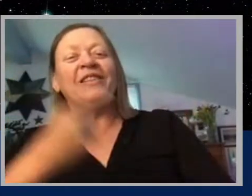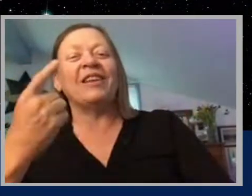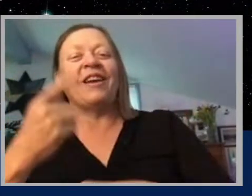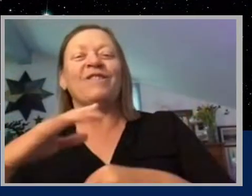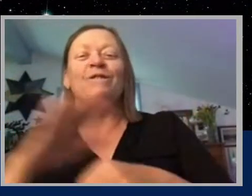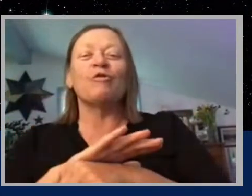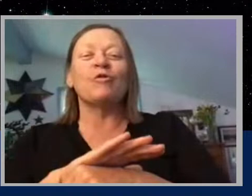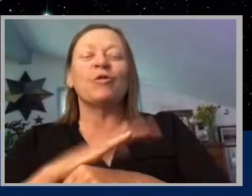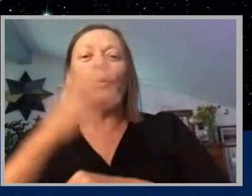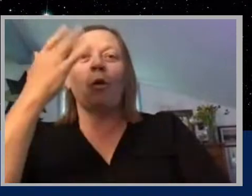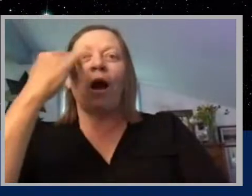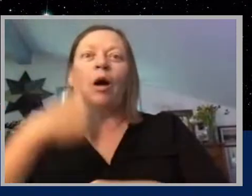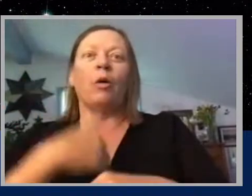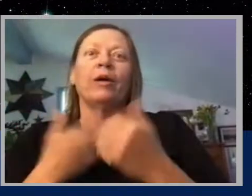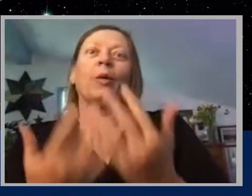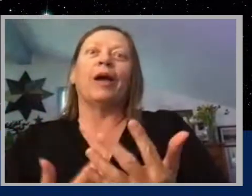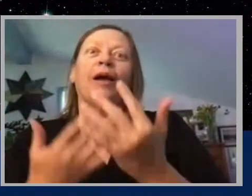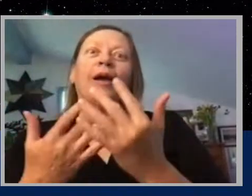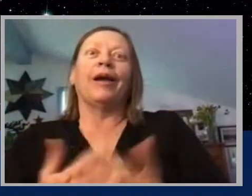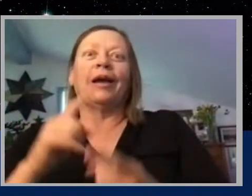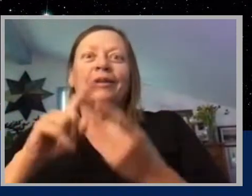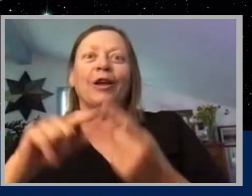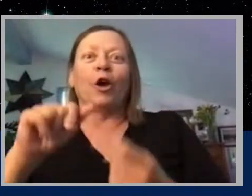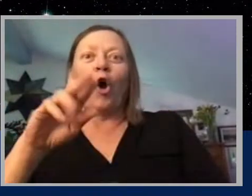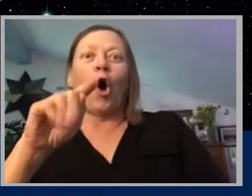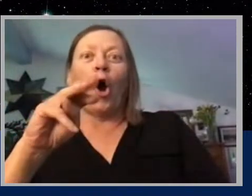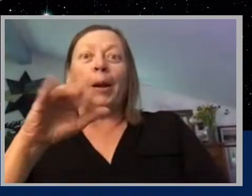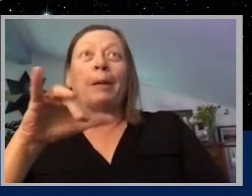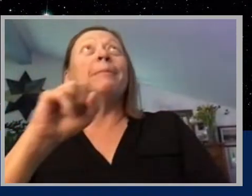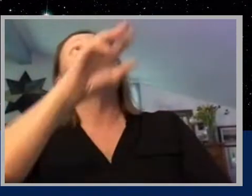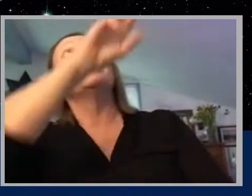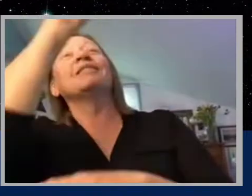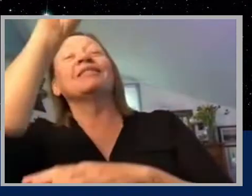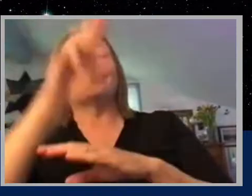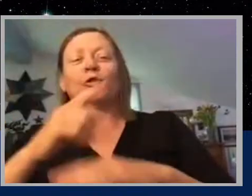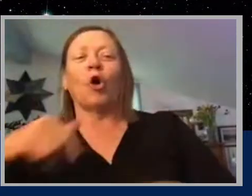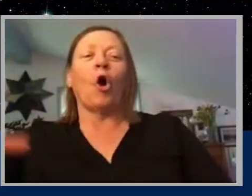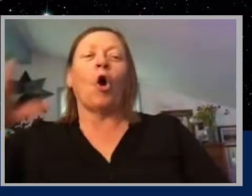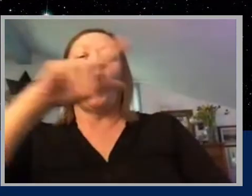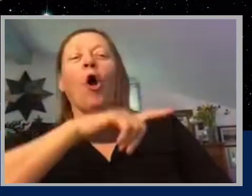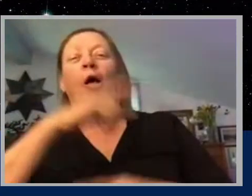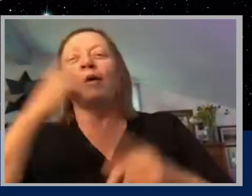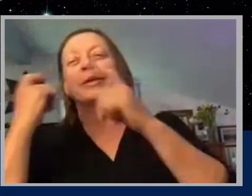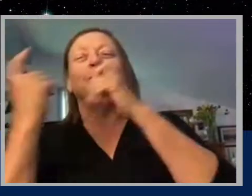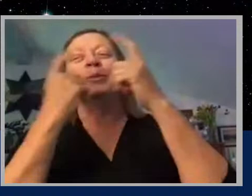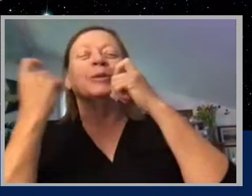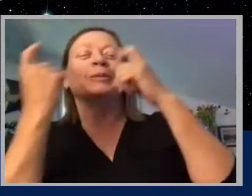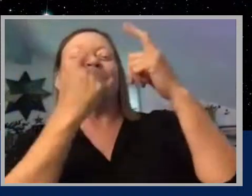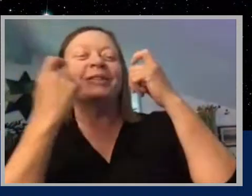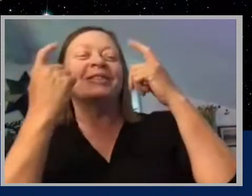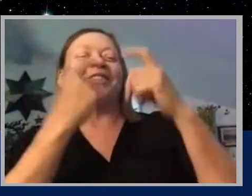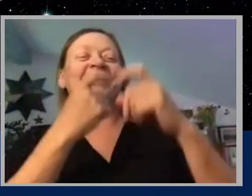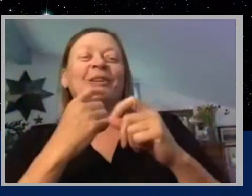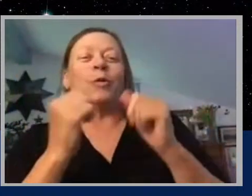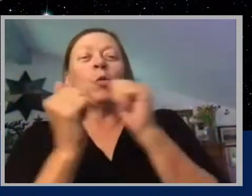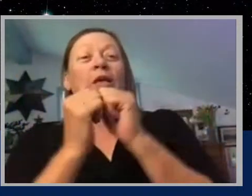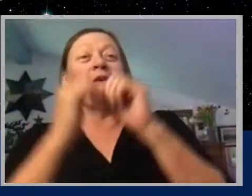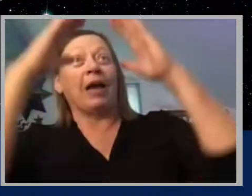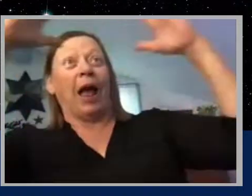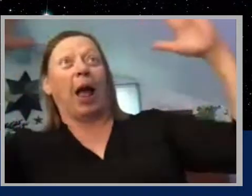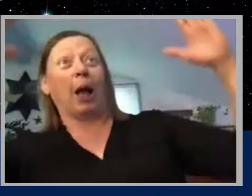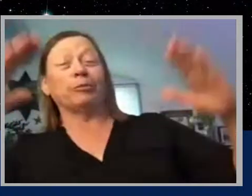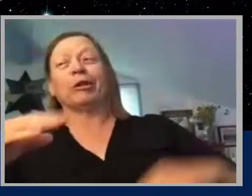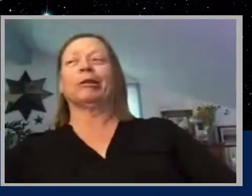port. And so we spent a whole entire day before port just taking pictures. Everybody just came and got pictures with the capsule.